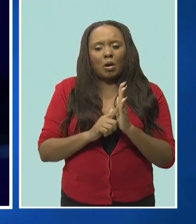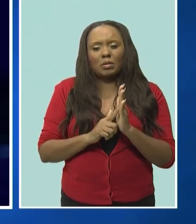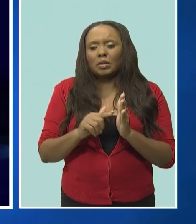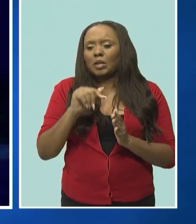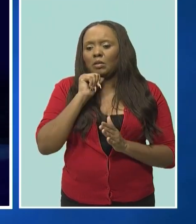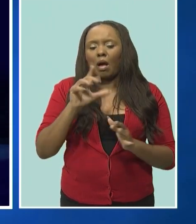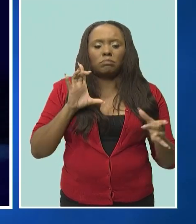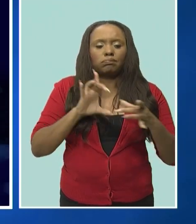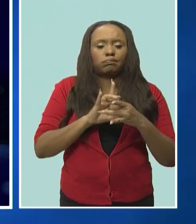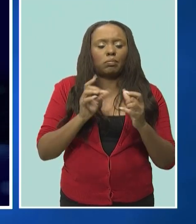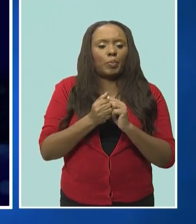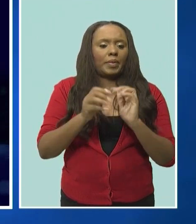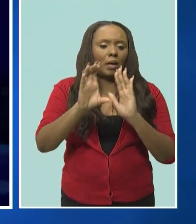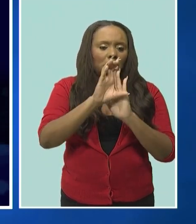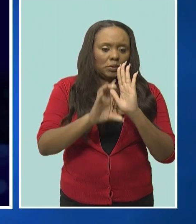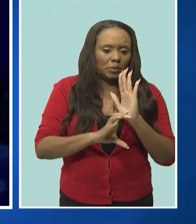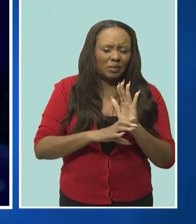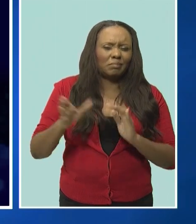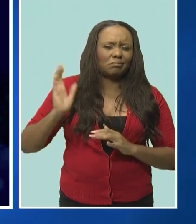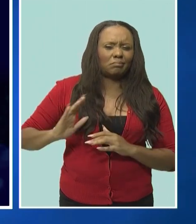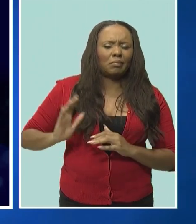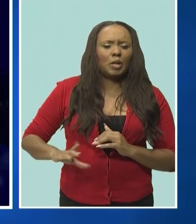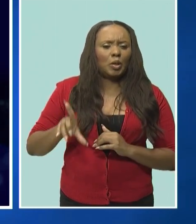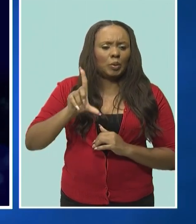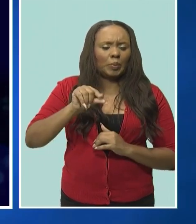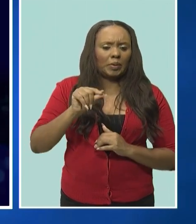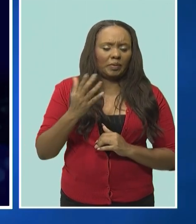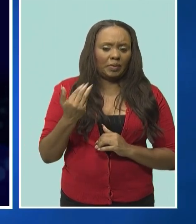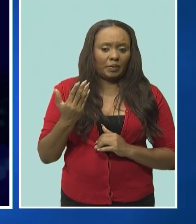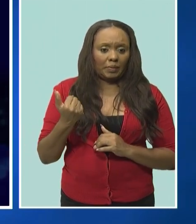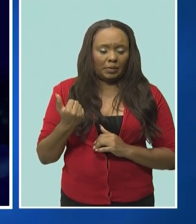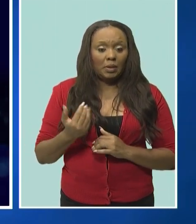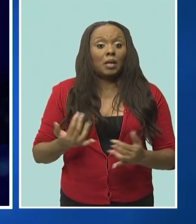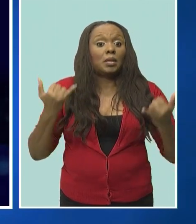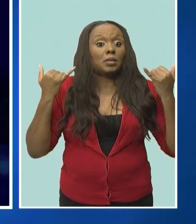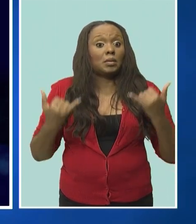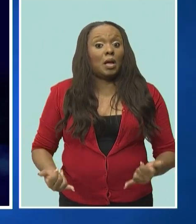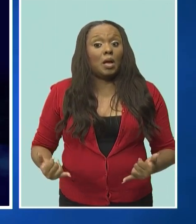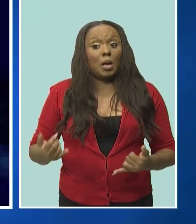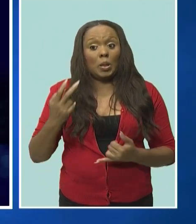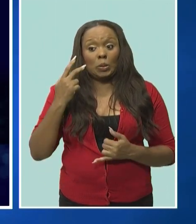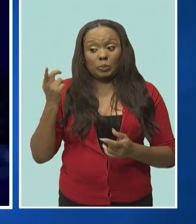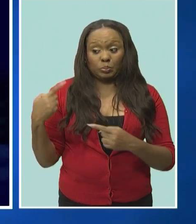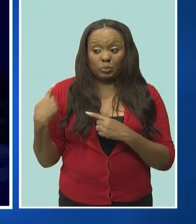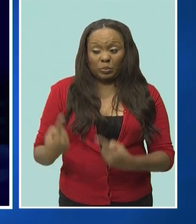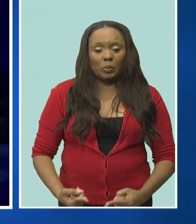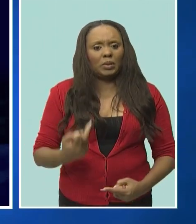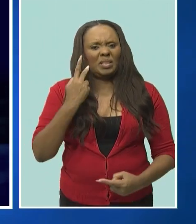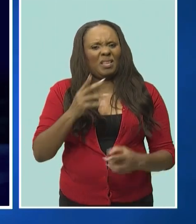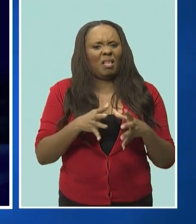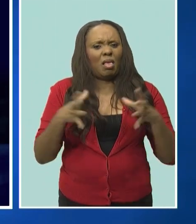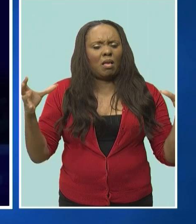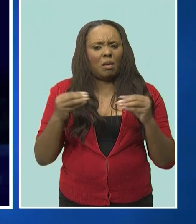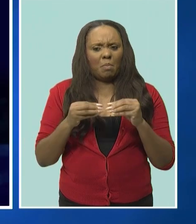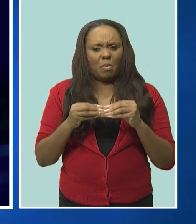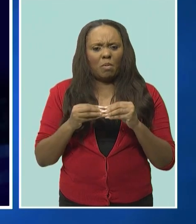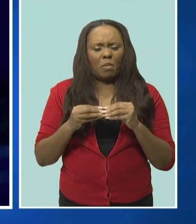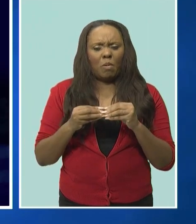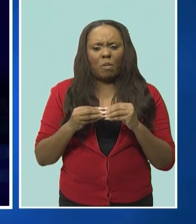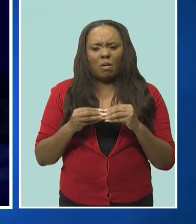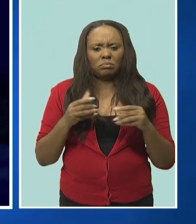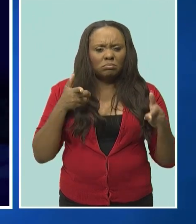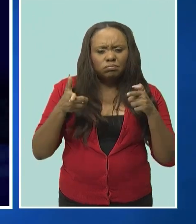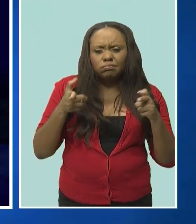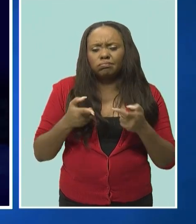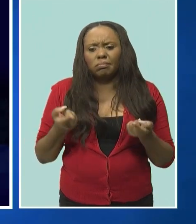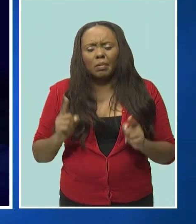2015. Given the upsurge in gun violence in recent years, we felt it was vital that while we